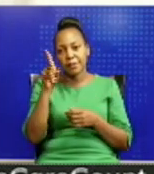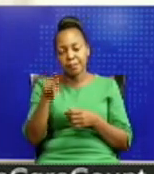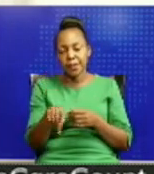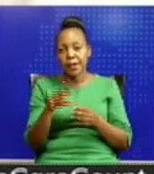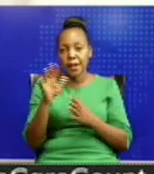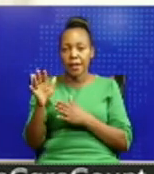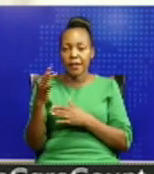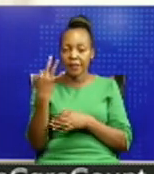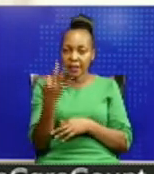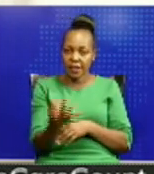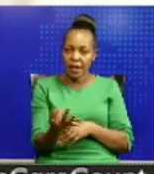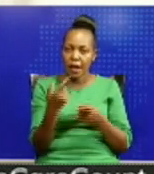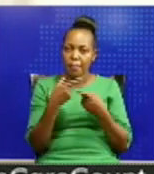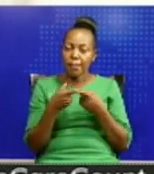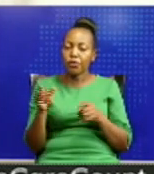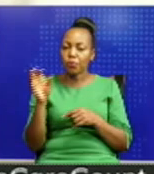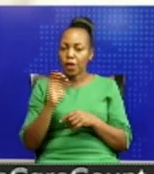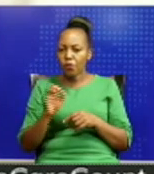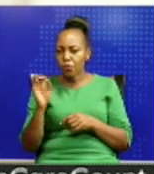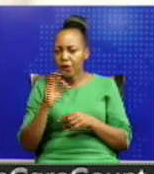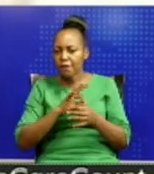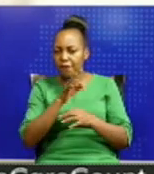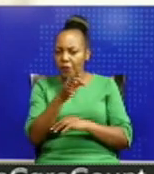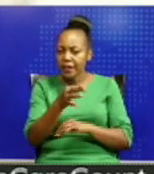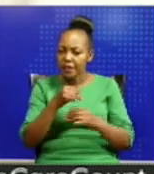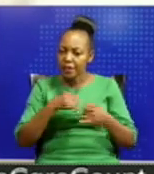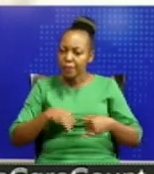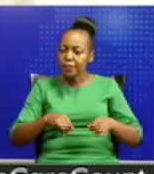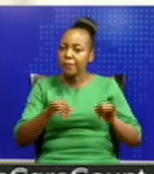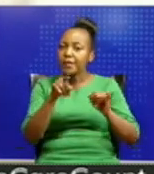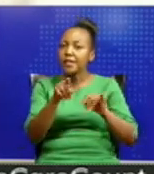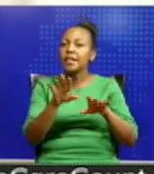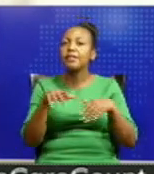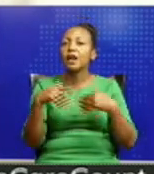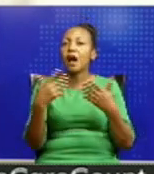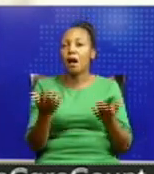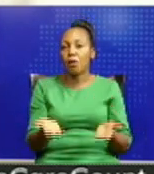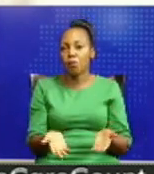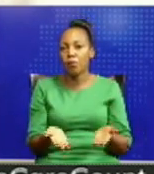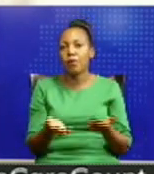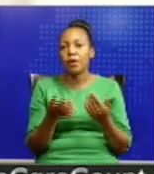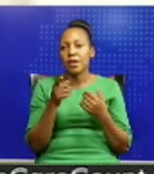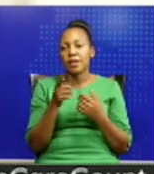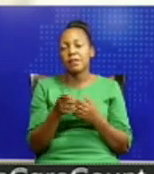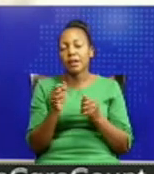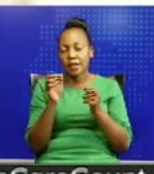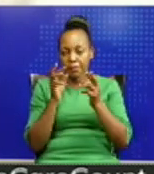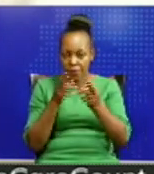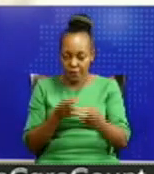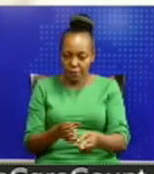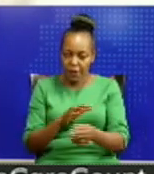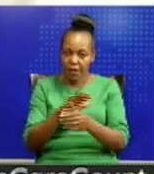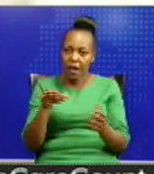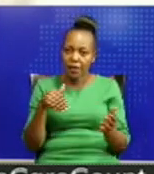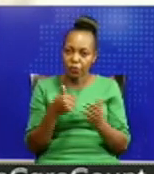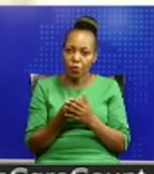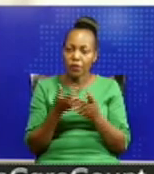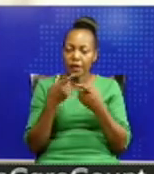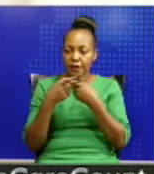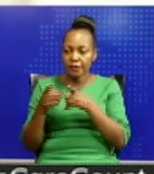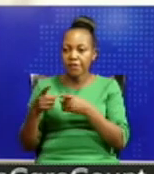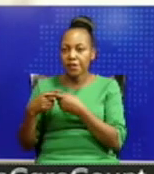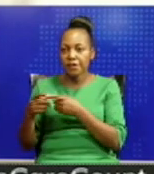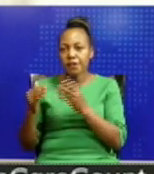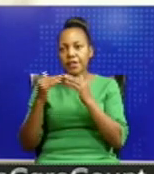So, but we are looking forward to how this is going to be implemented. Mm. So it should be recognized at all the